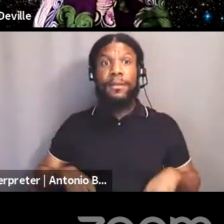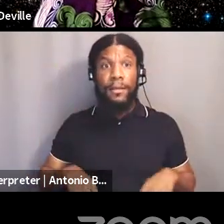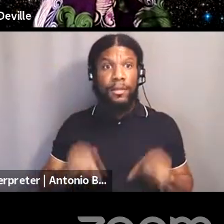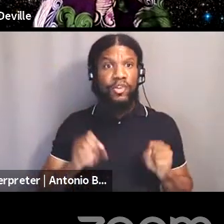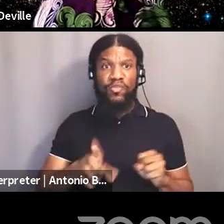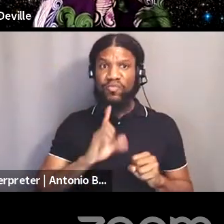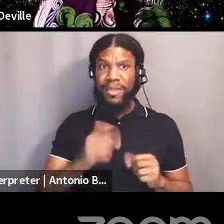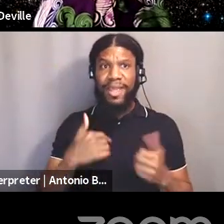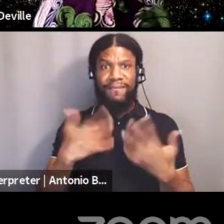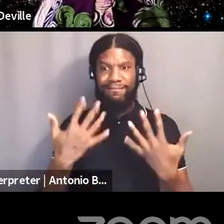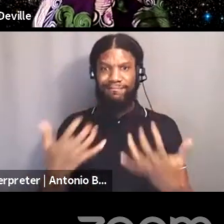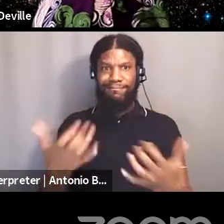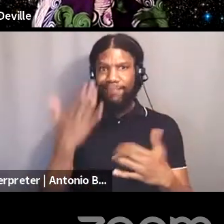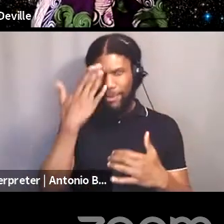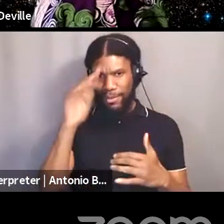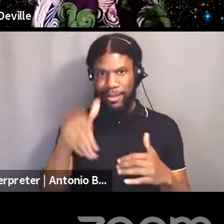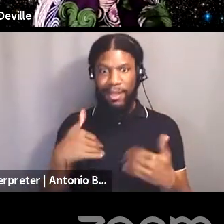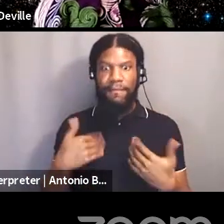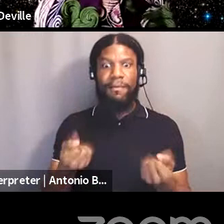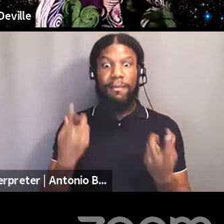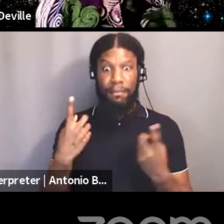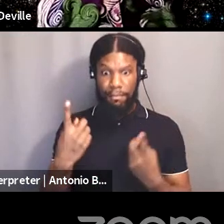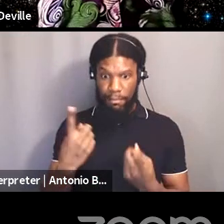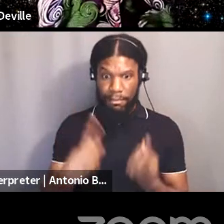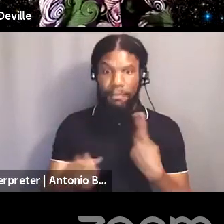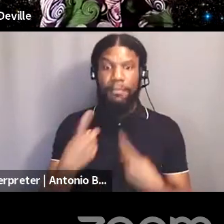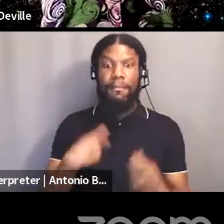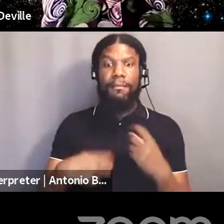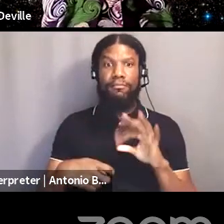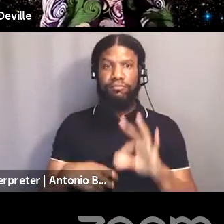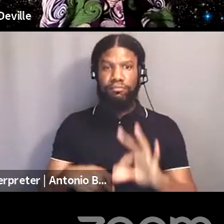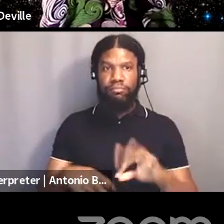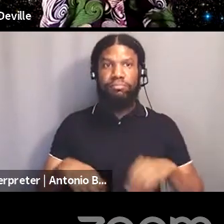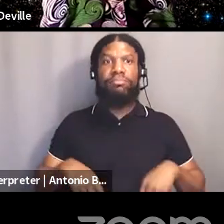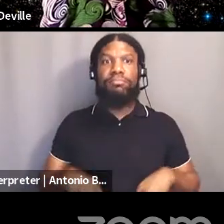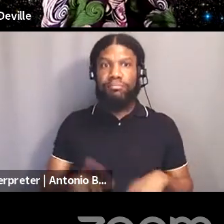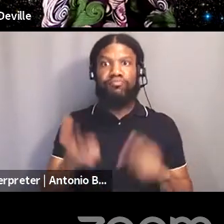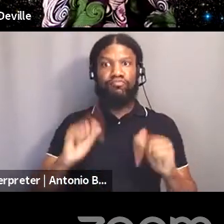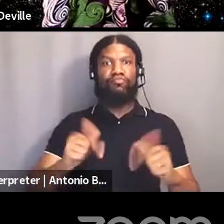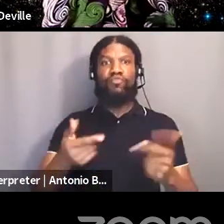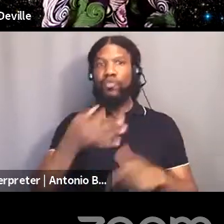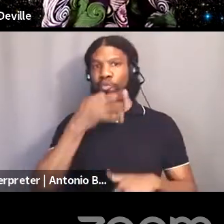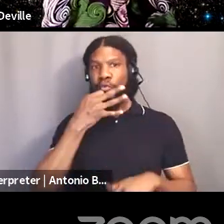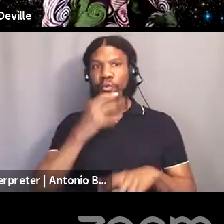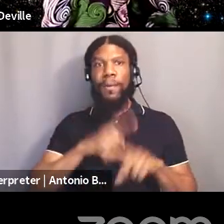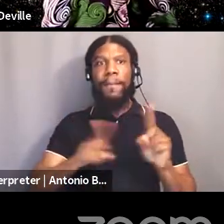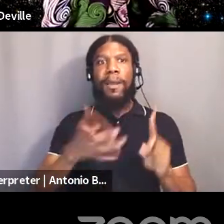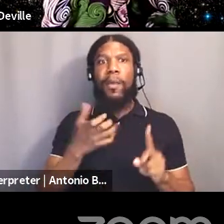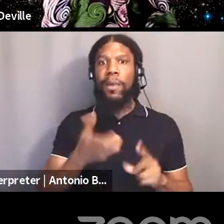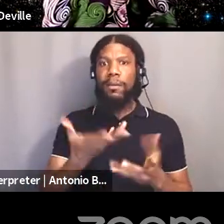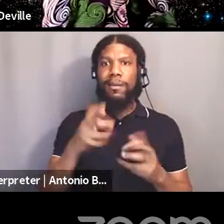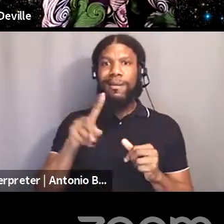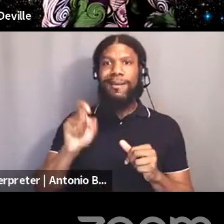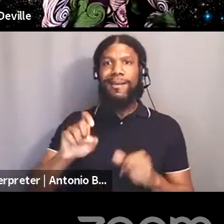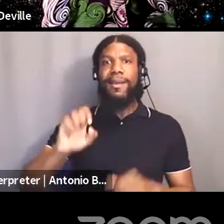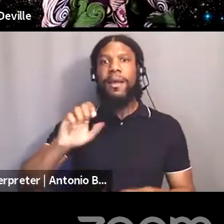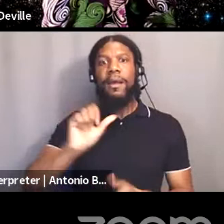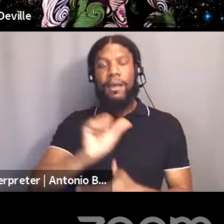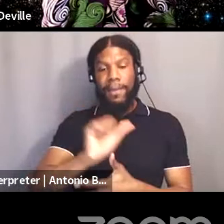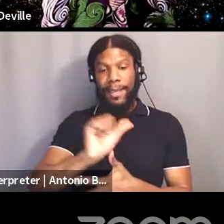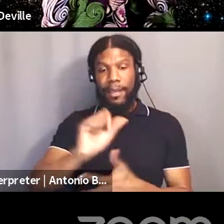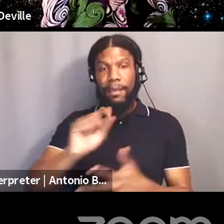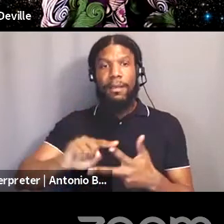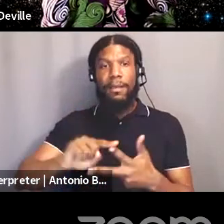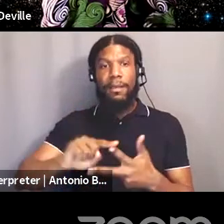have an audience that I know has lots of questions, and I'm gonna turn it over to Dan in a moment, but I'd love to ask Abigail, Saveria, and Rosa,